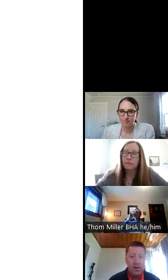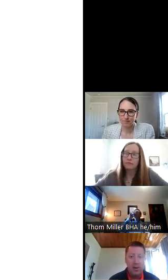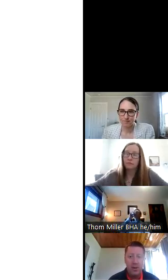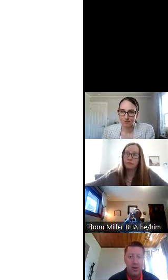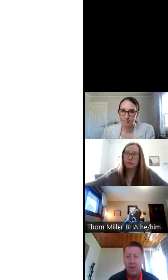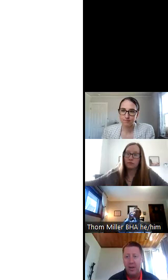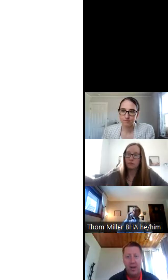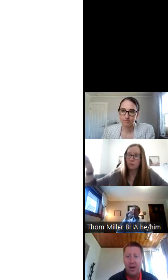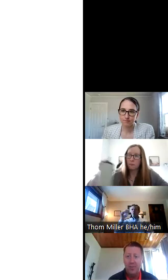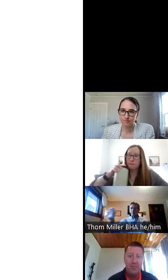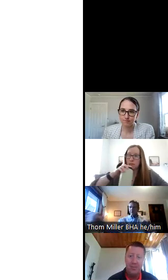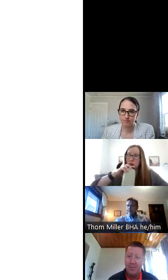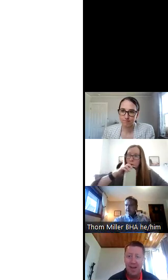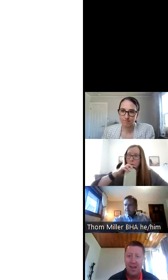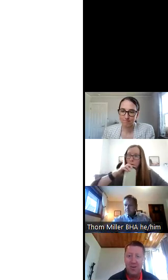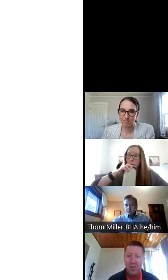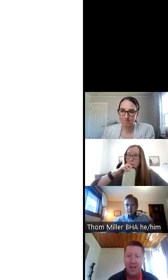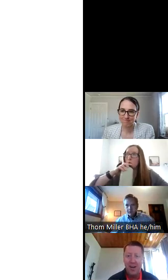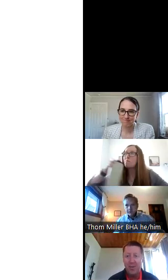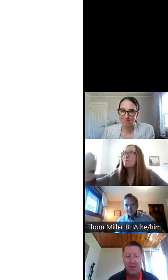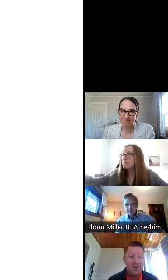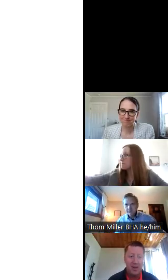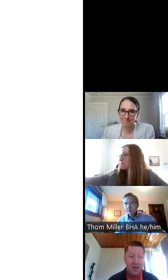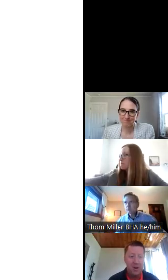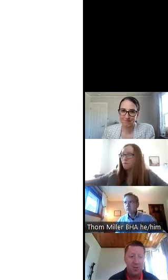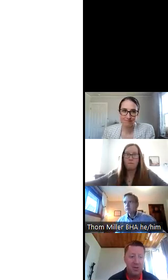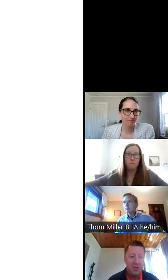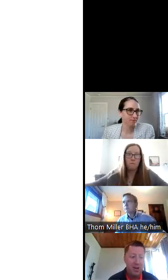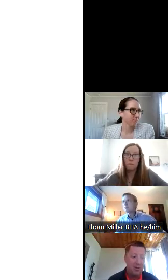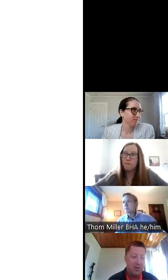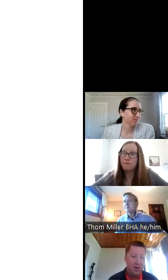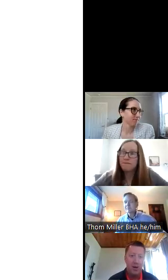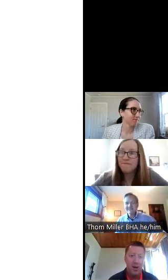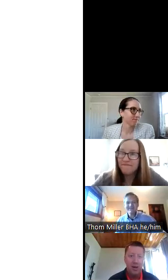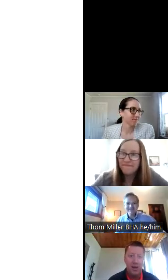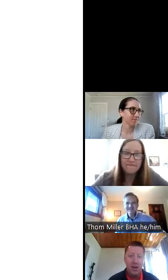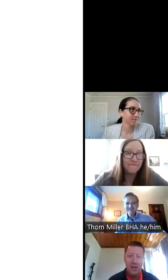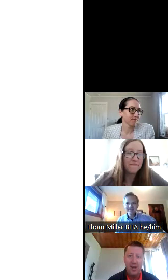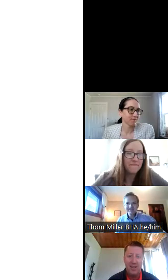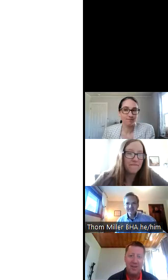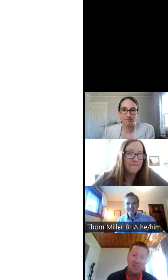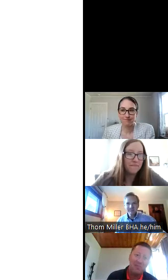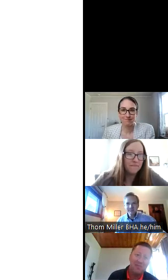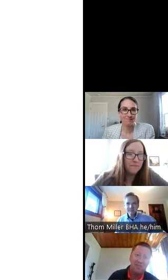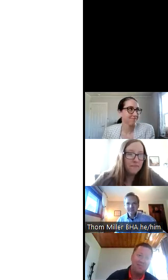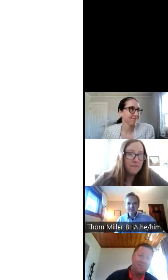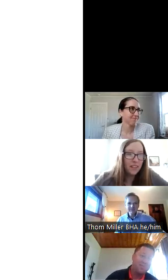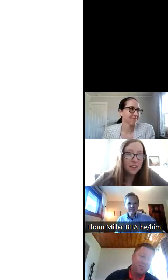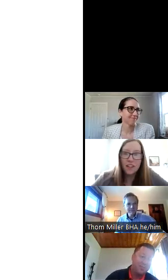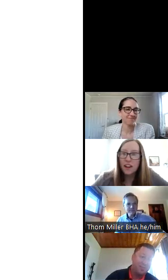with the Behavioral Health Administration. Yeah, thanks for being here. I'm excited to talk about rules as well. So, into the next.